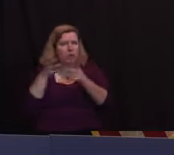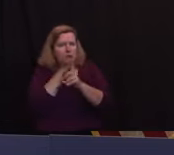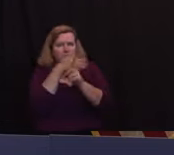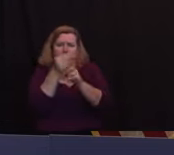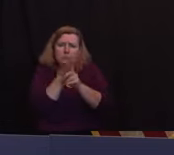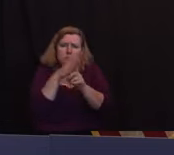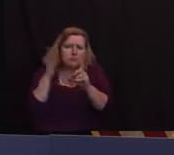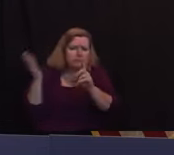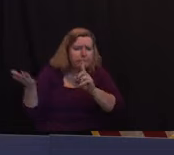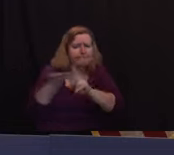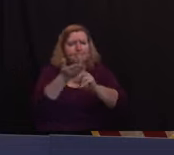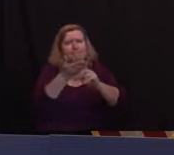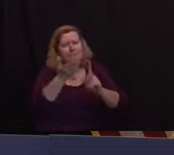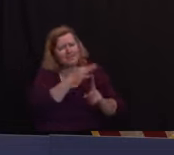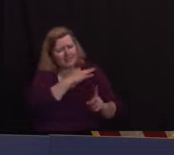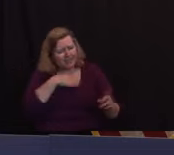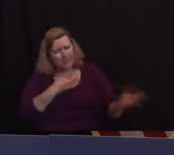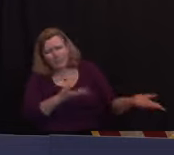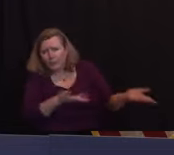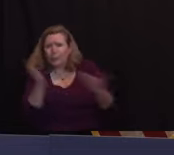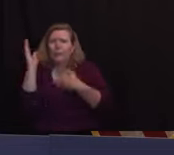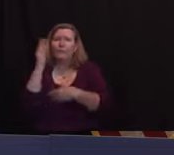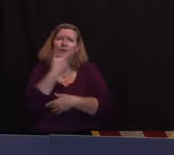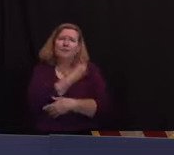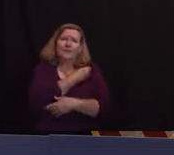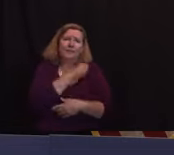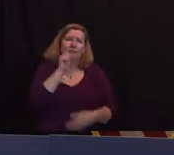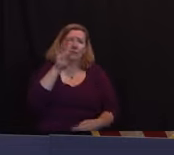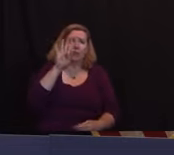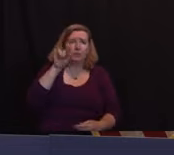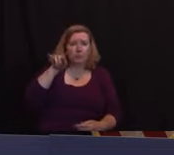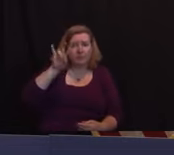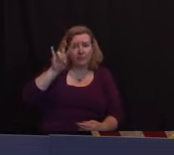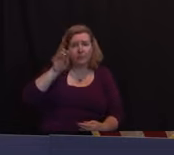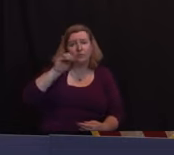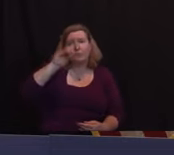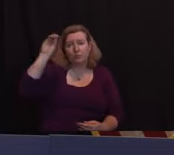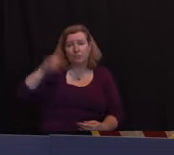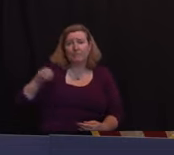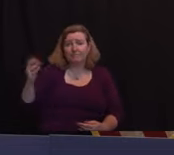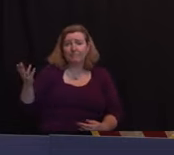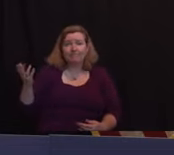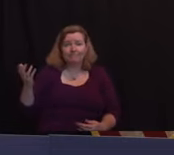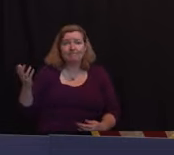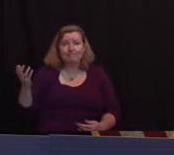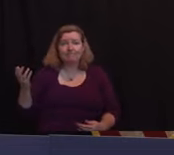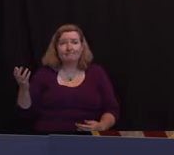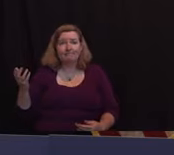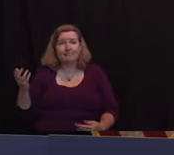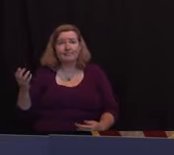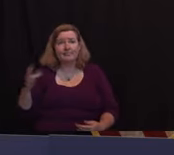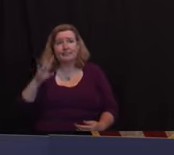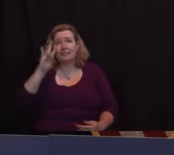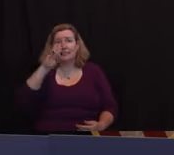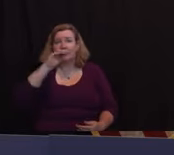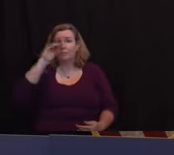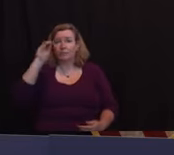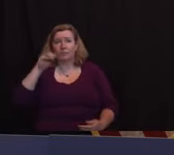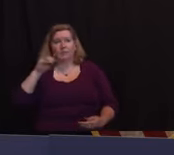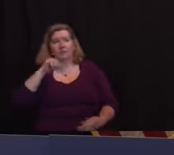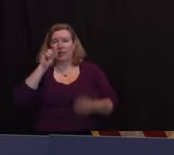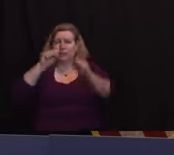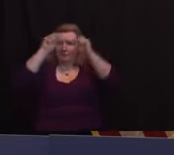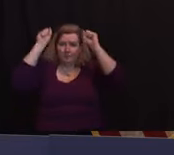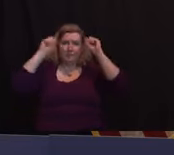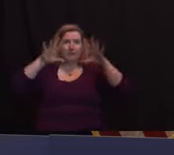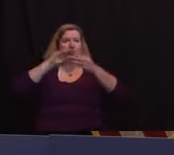fully vaccinated. So 64.7, 70% is not a magic number, but it's certainly a number that,